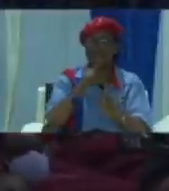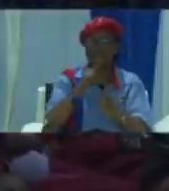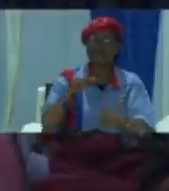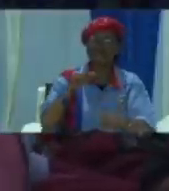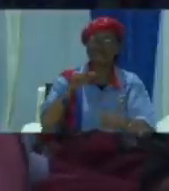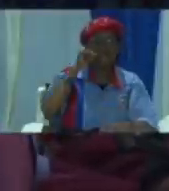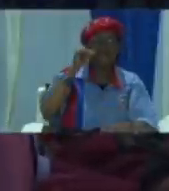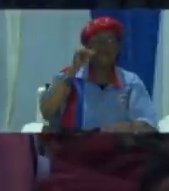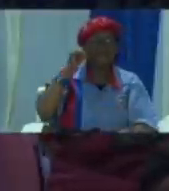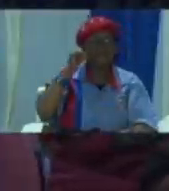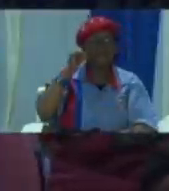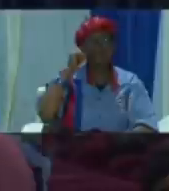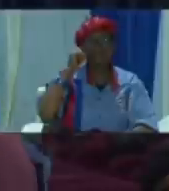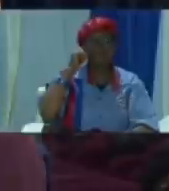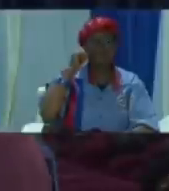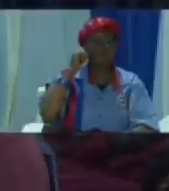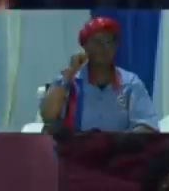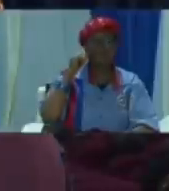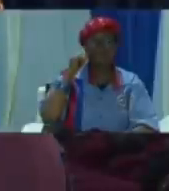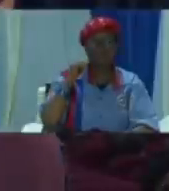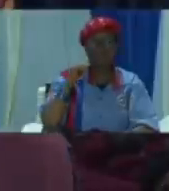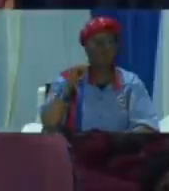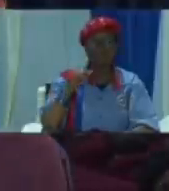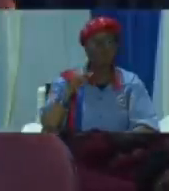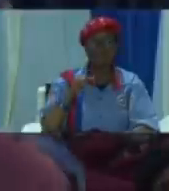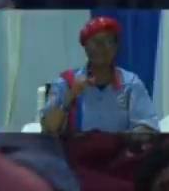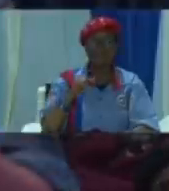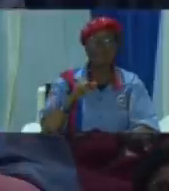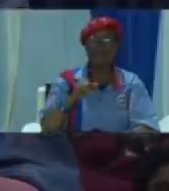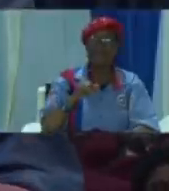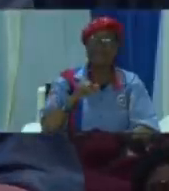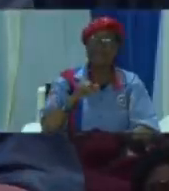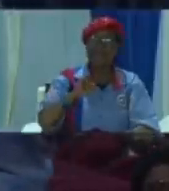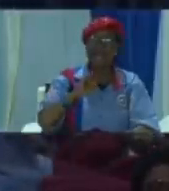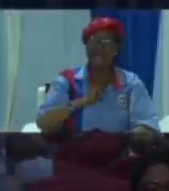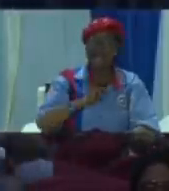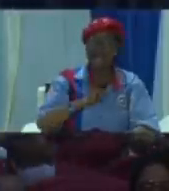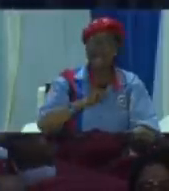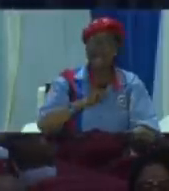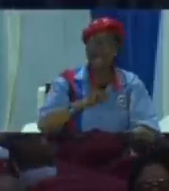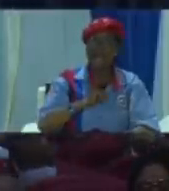yesterday. I apologize to those of you who don't speak English.